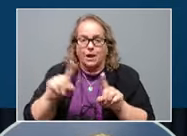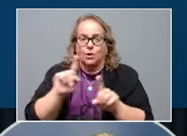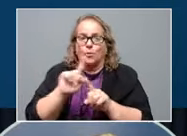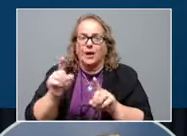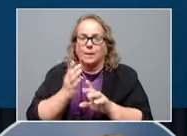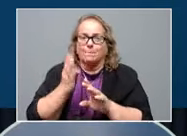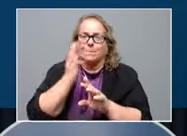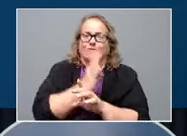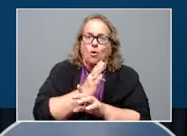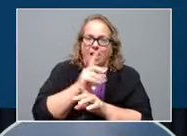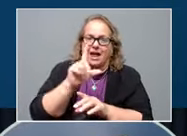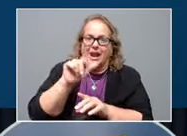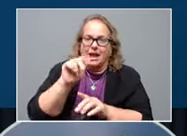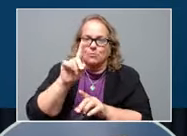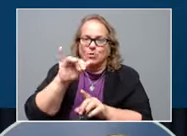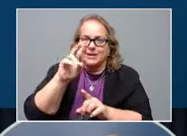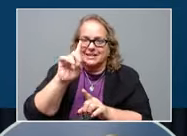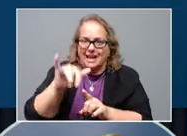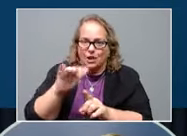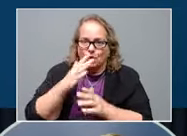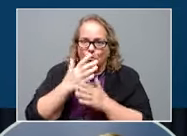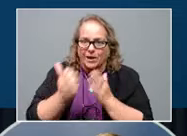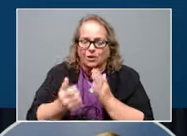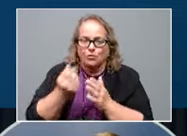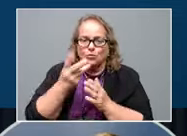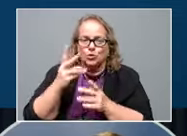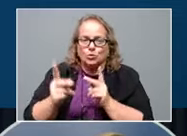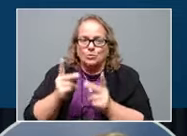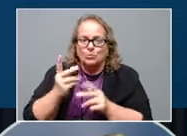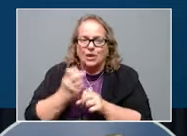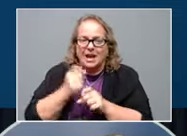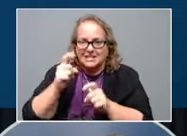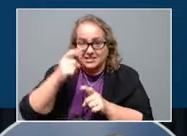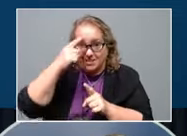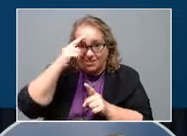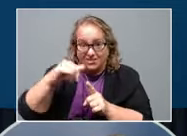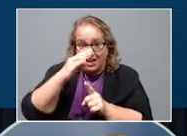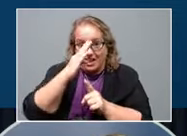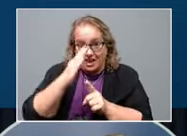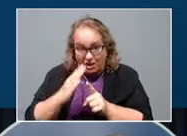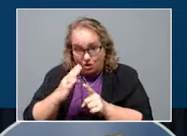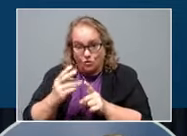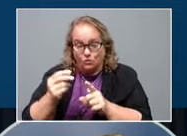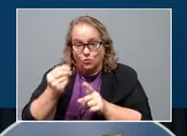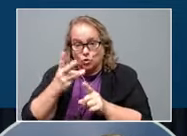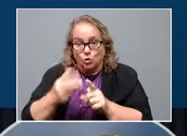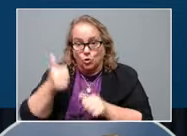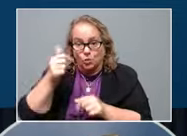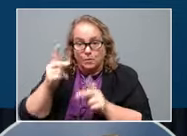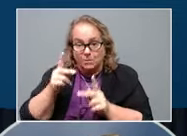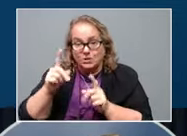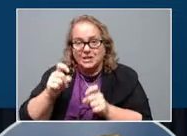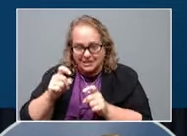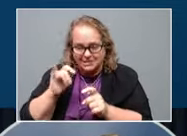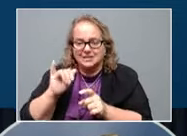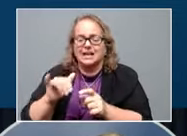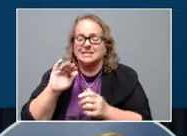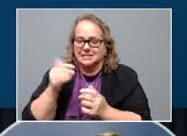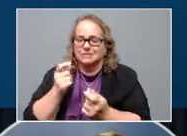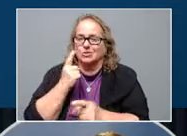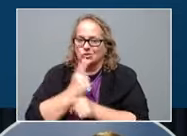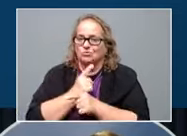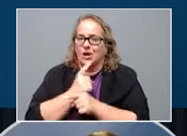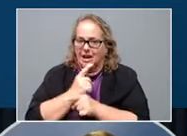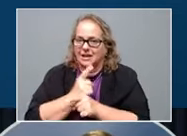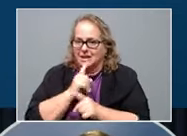people got tested, and we thought that dip was due to fewer people getting tested. I think that's accurate now. We will